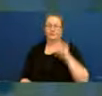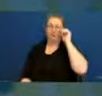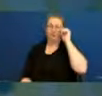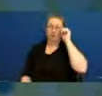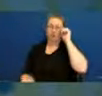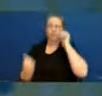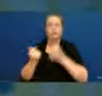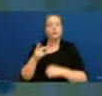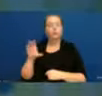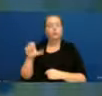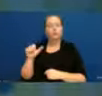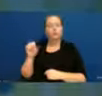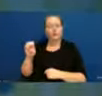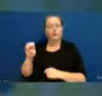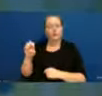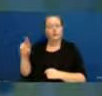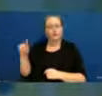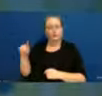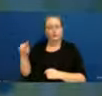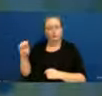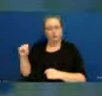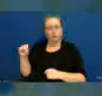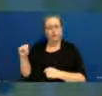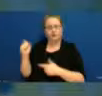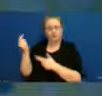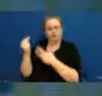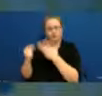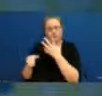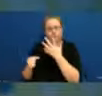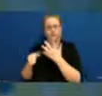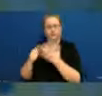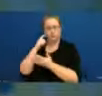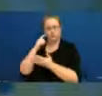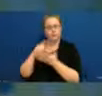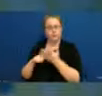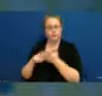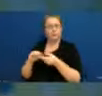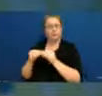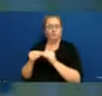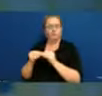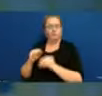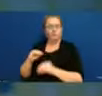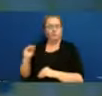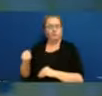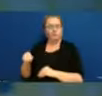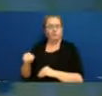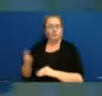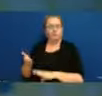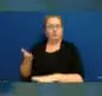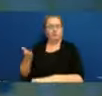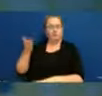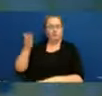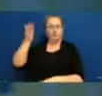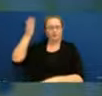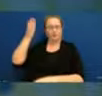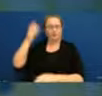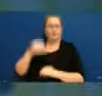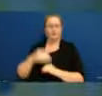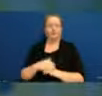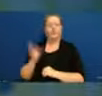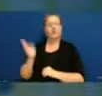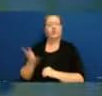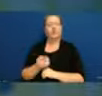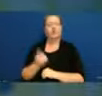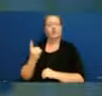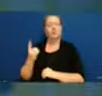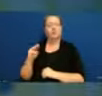I'm just going to go quickly through some of the case rates. As you know, our rates have been increasing, and this is our daily cases